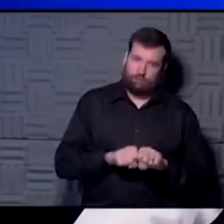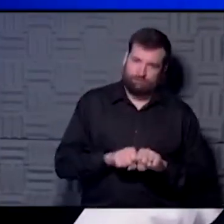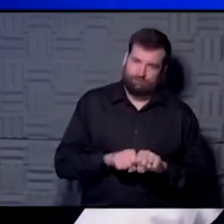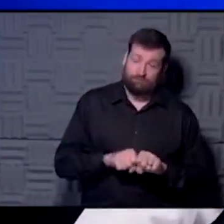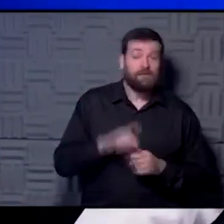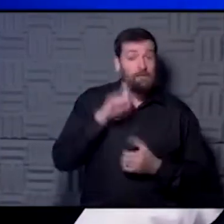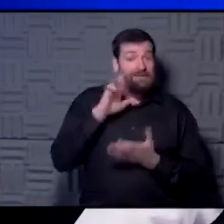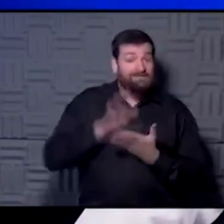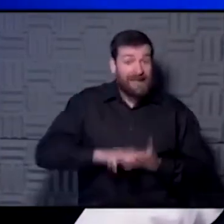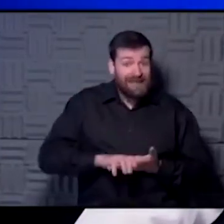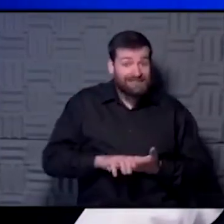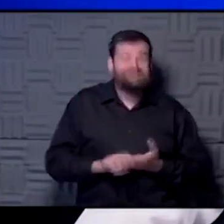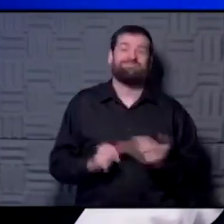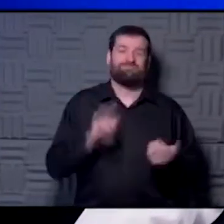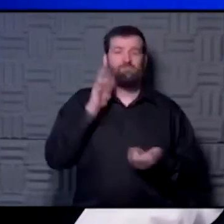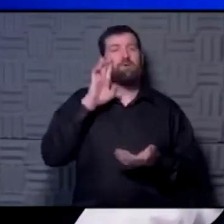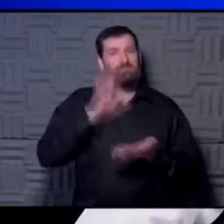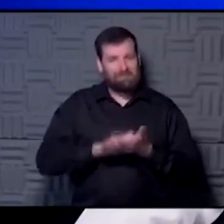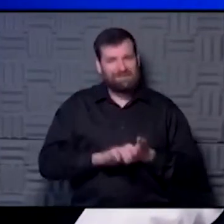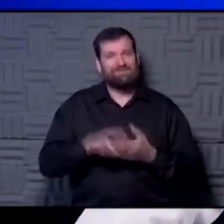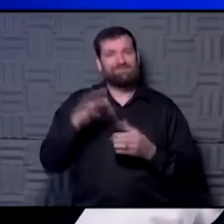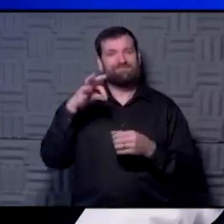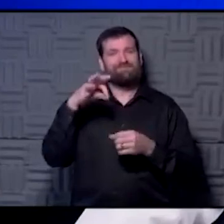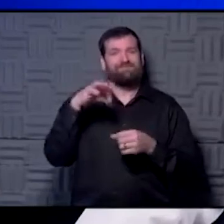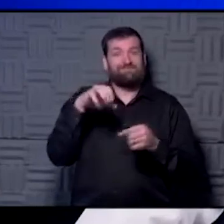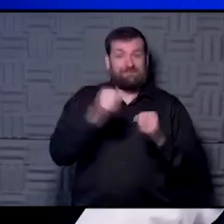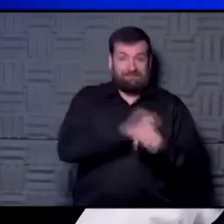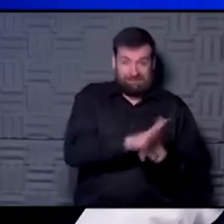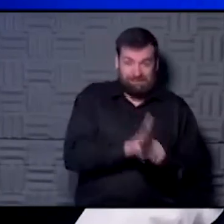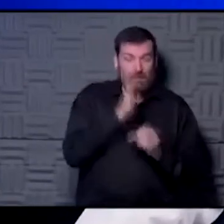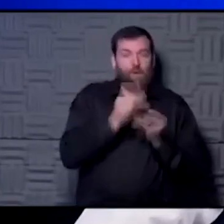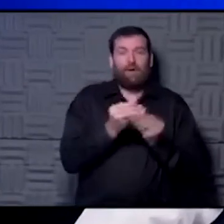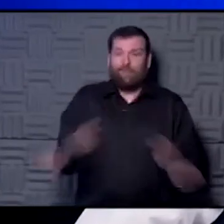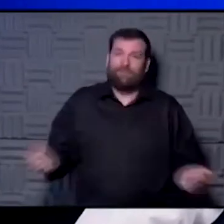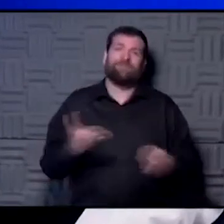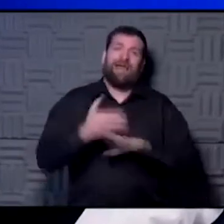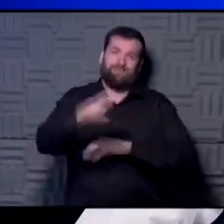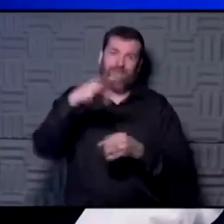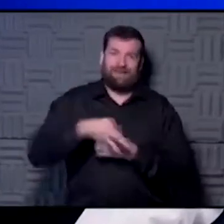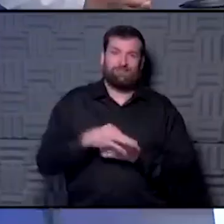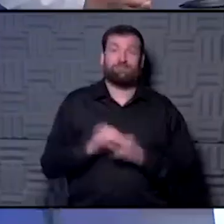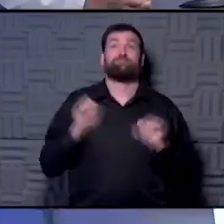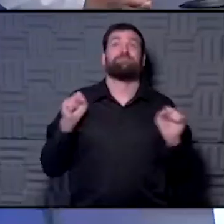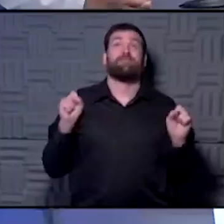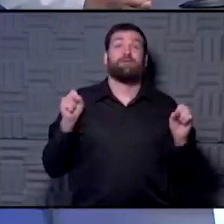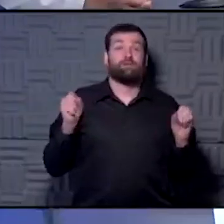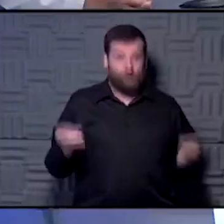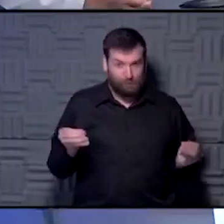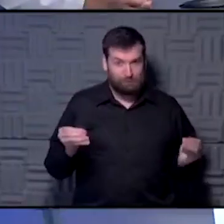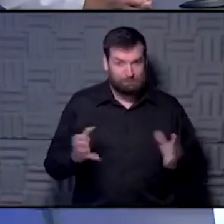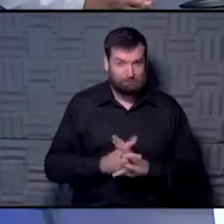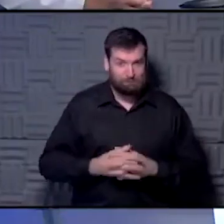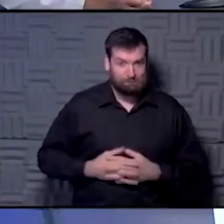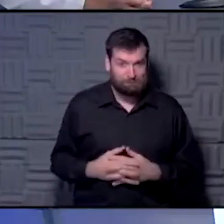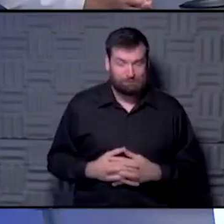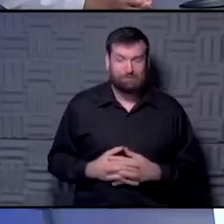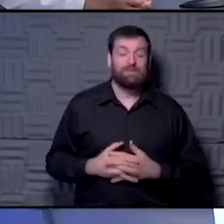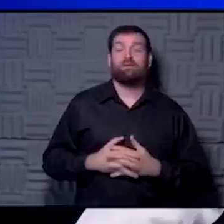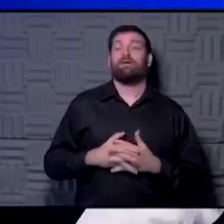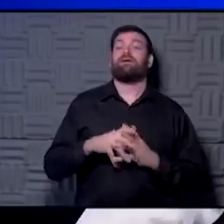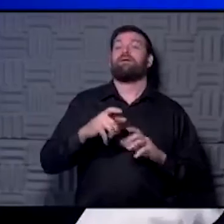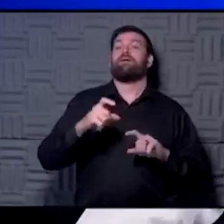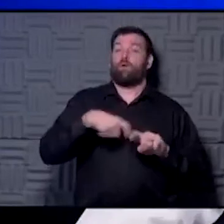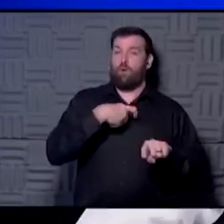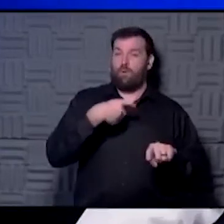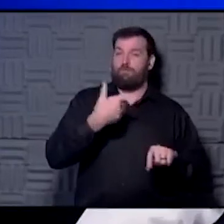if you believe that, you're going to believe that coronavirus will go away after the election. So remember, give us a